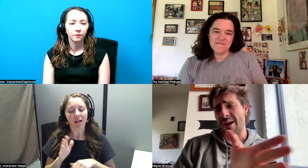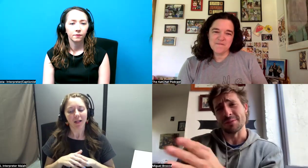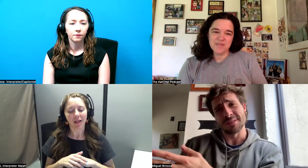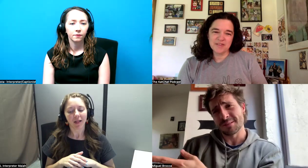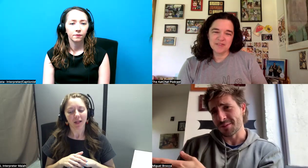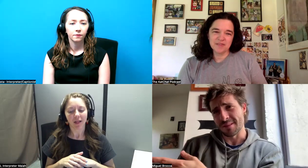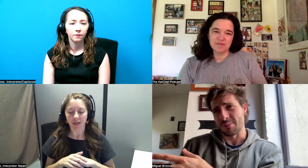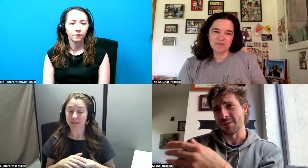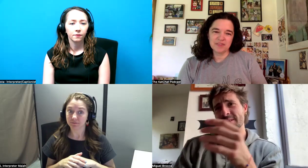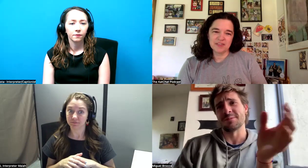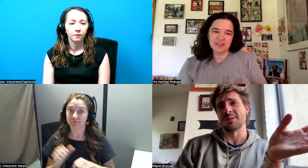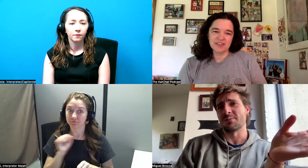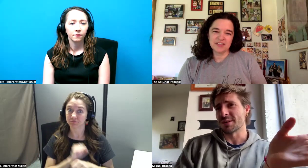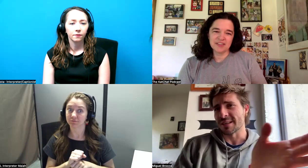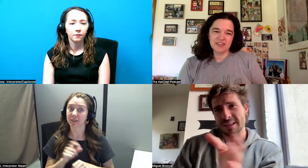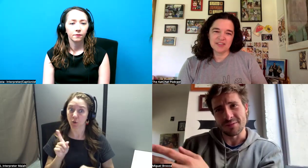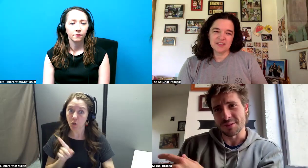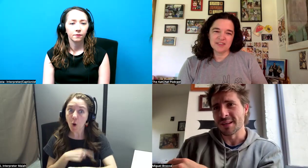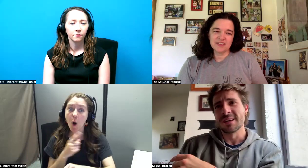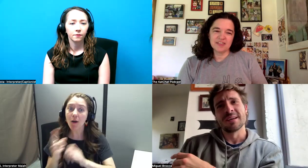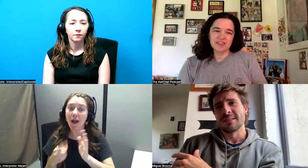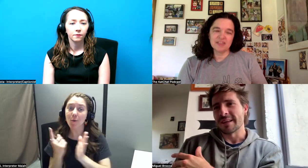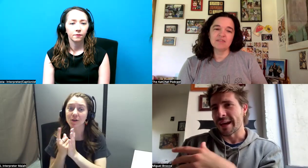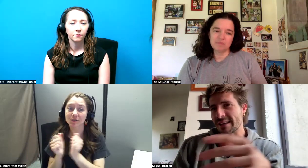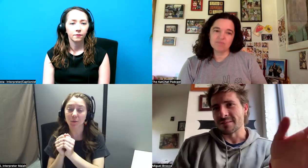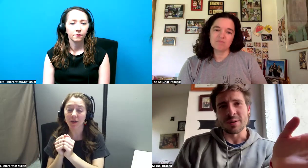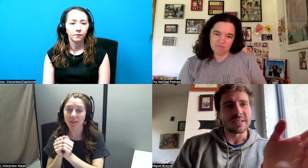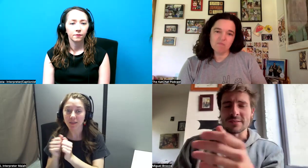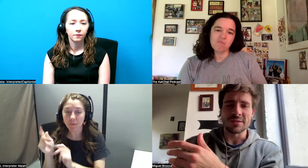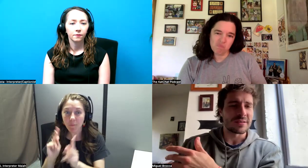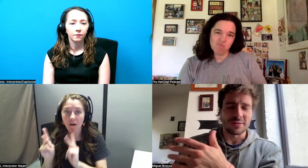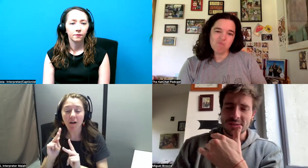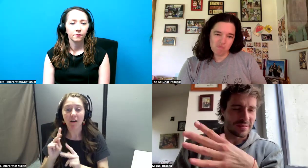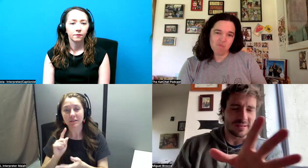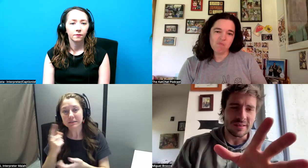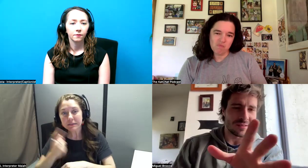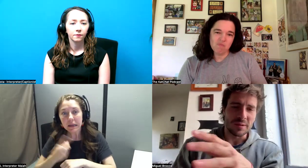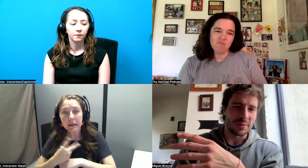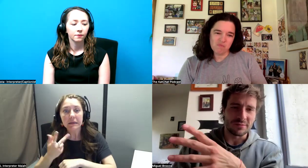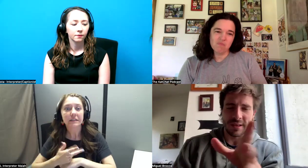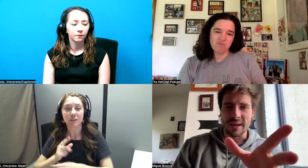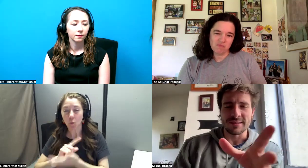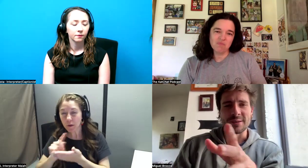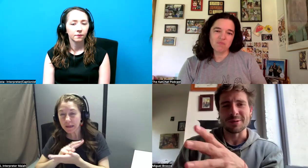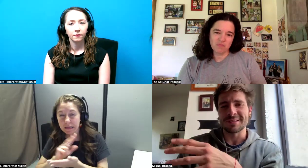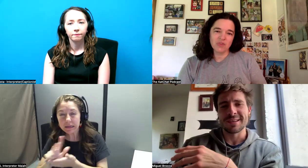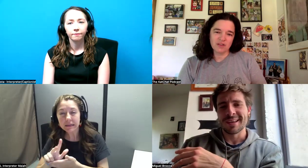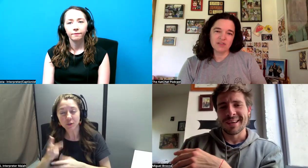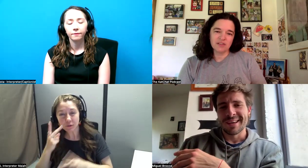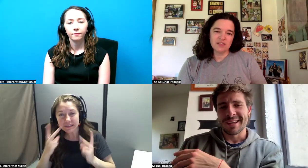long hours with someone, and you'll be working like for days and weeks, and you're gonna see these people every day.